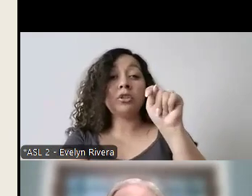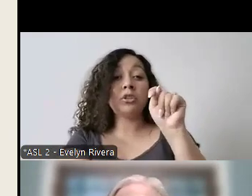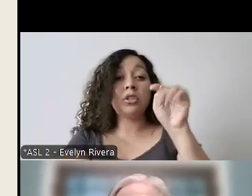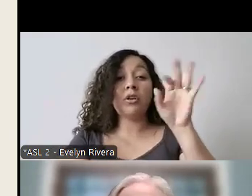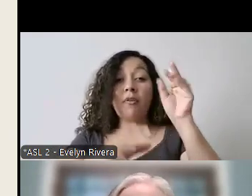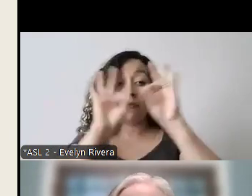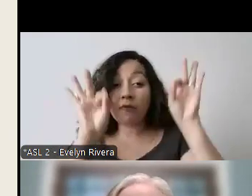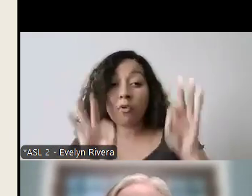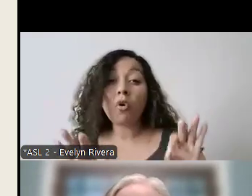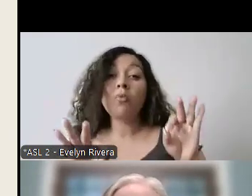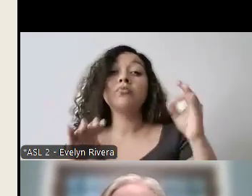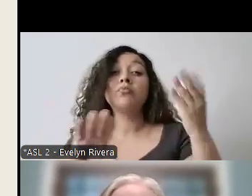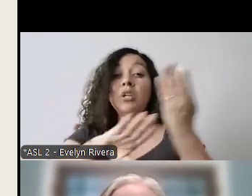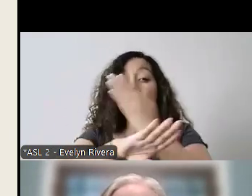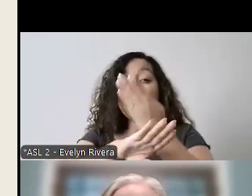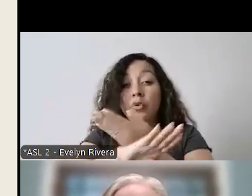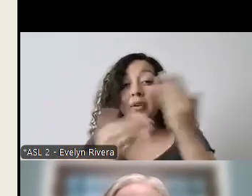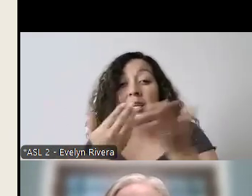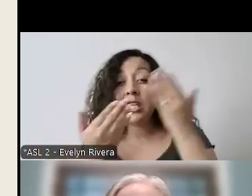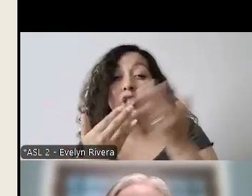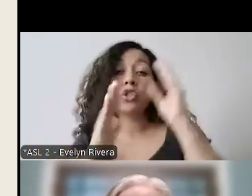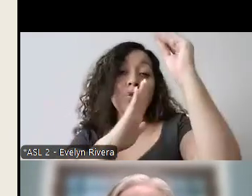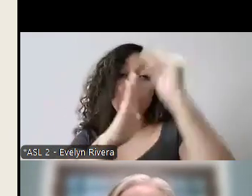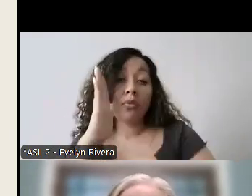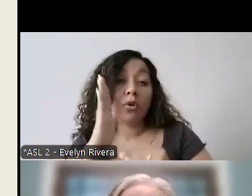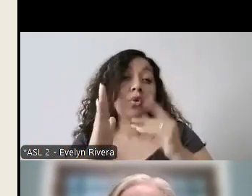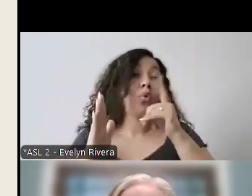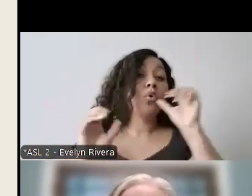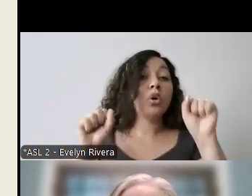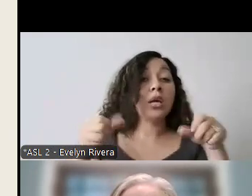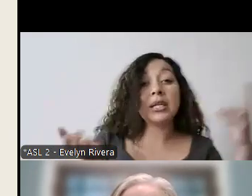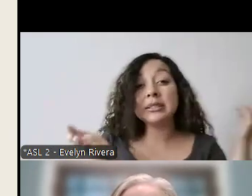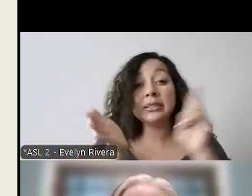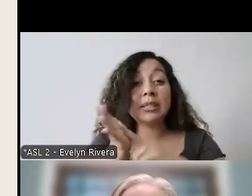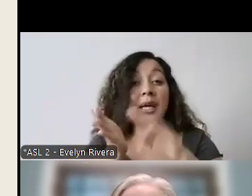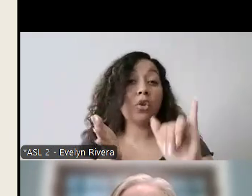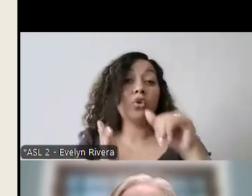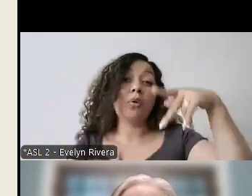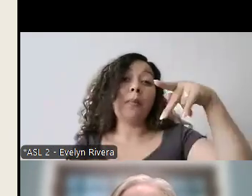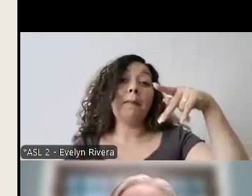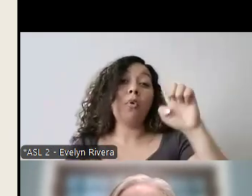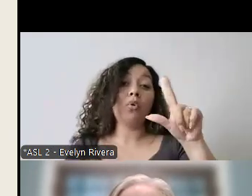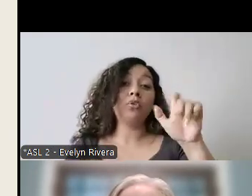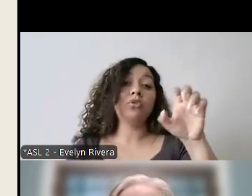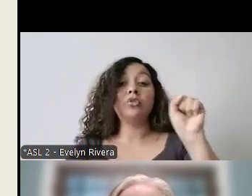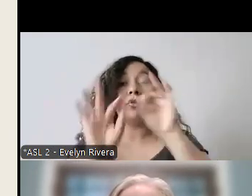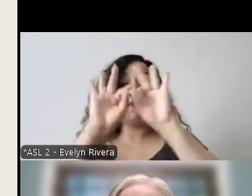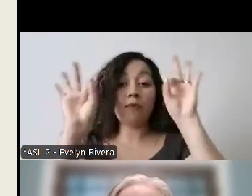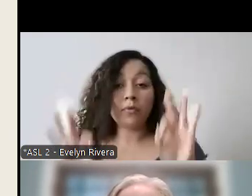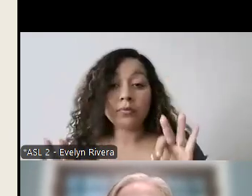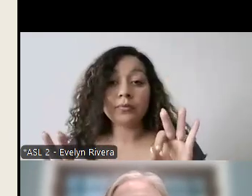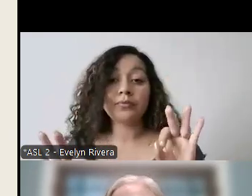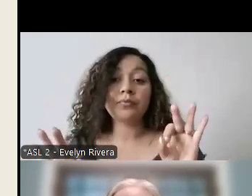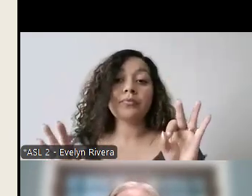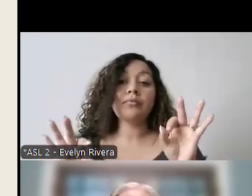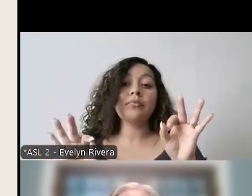to use. So it expands who can sign these post forms. Um, so